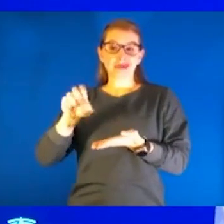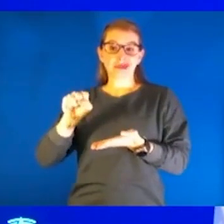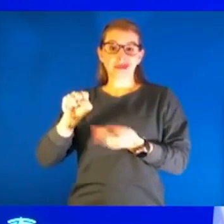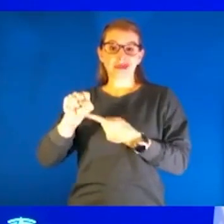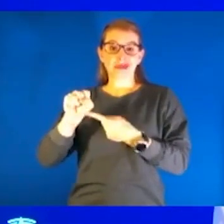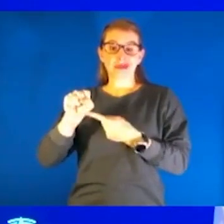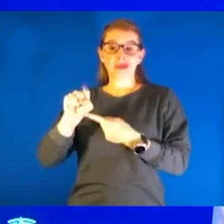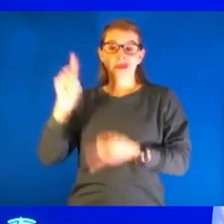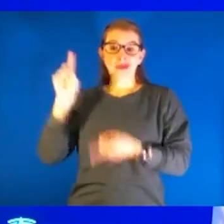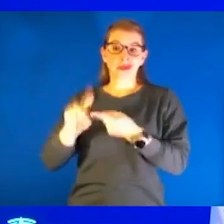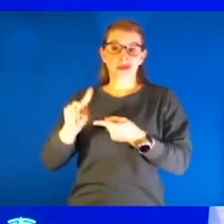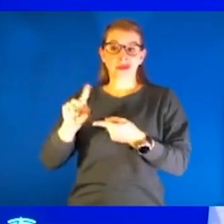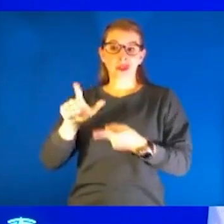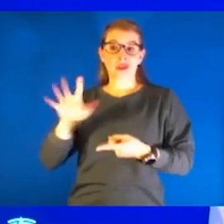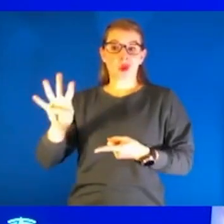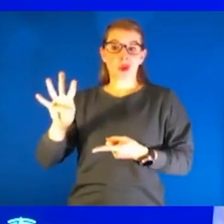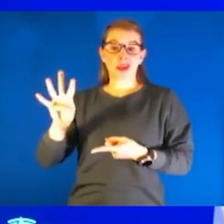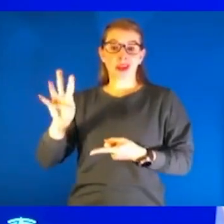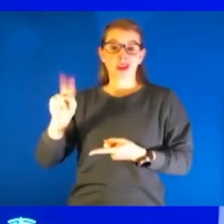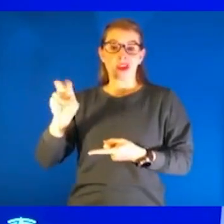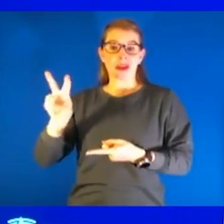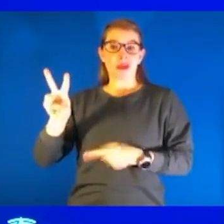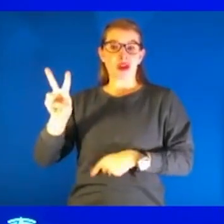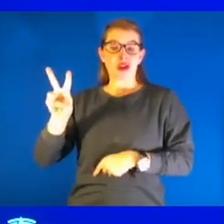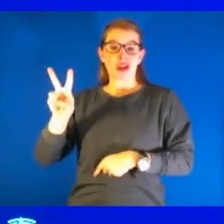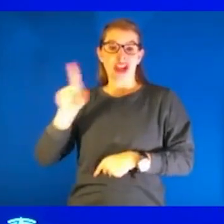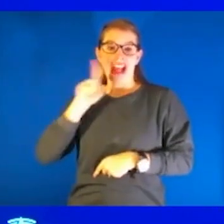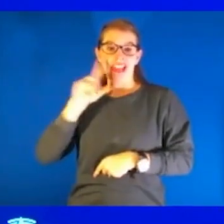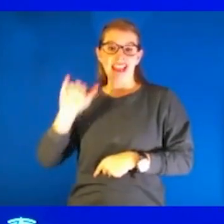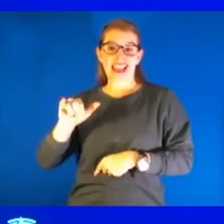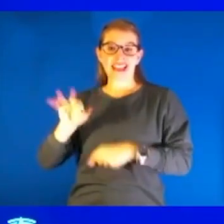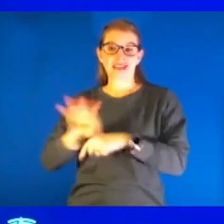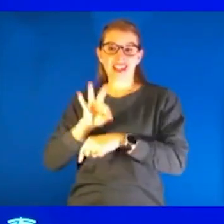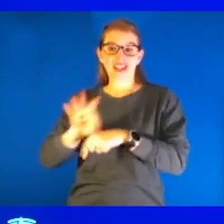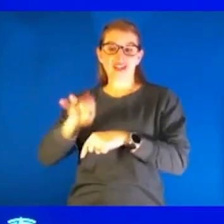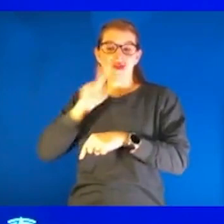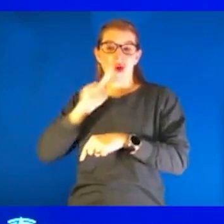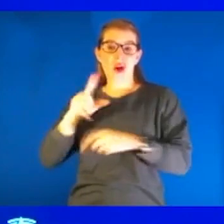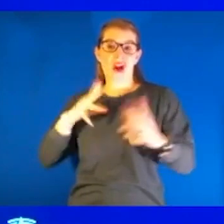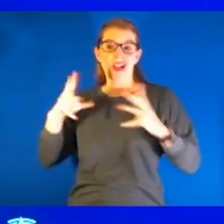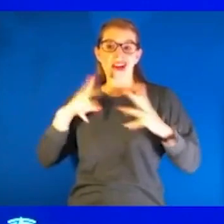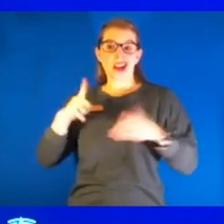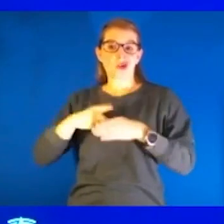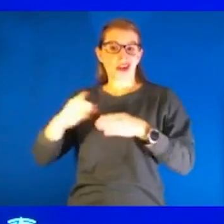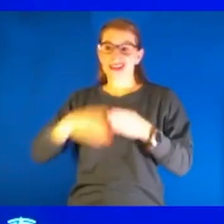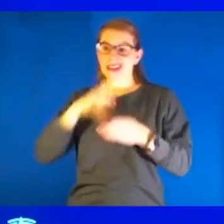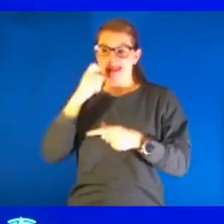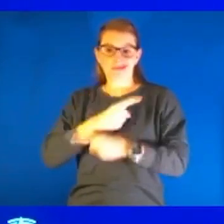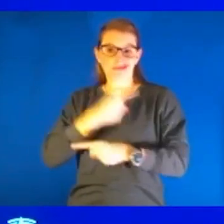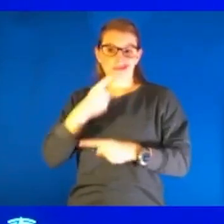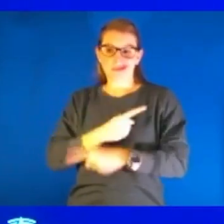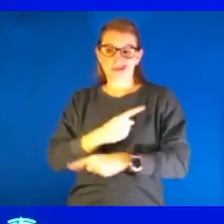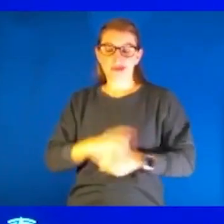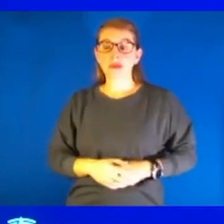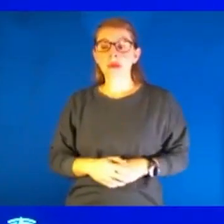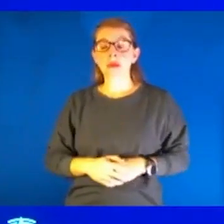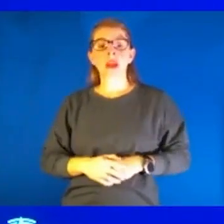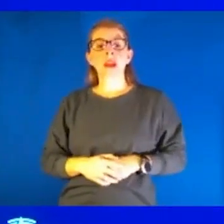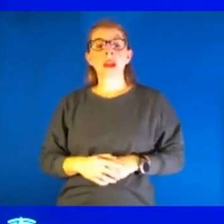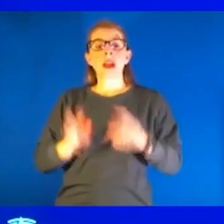Yeah. So, I think that was all a function of the holiday weekend. It's not and I think more importantly, as we have said now for quite some